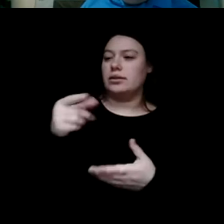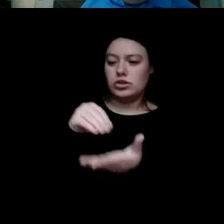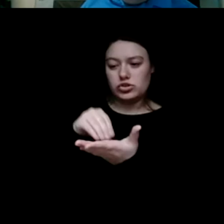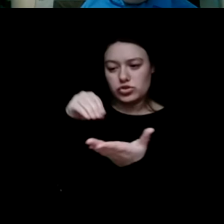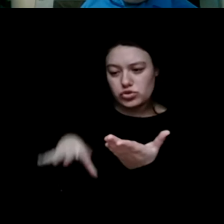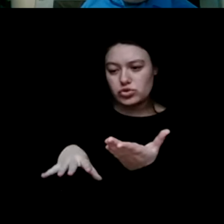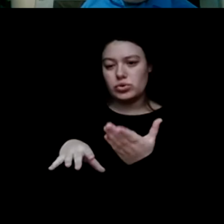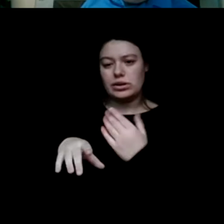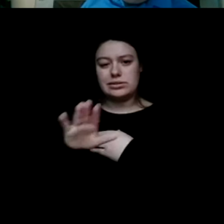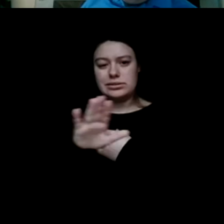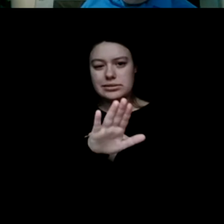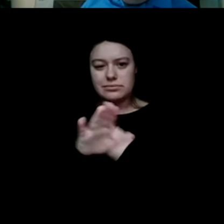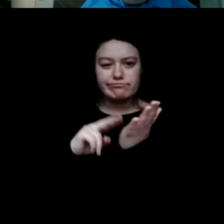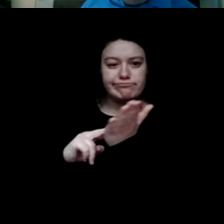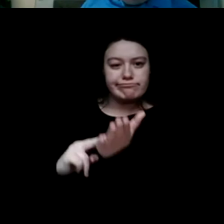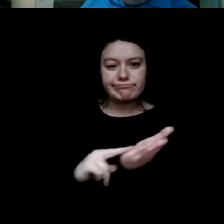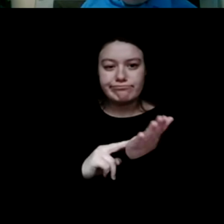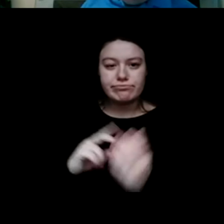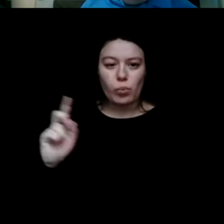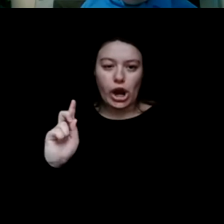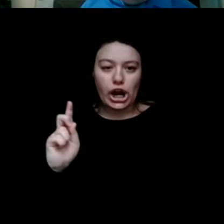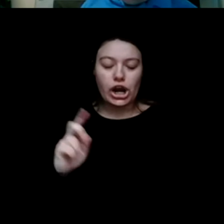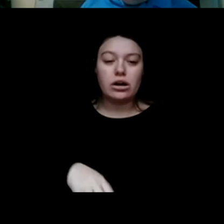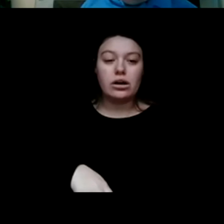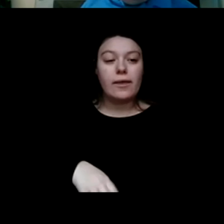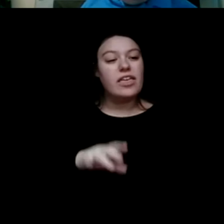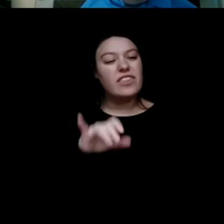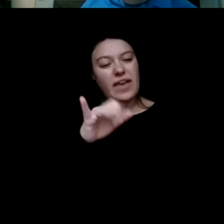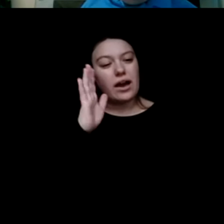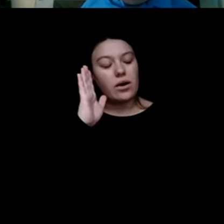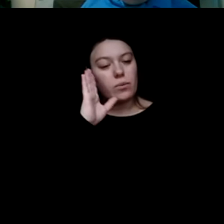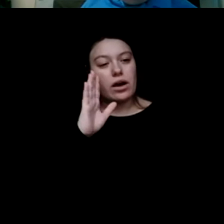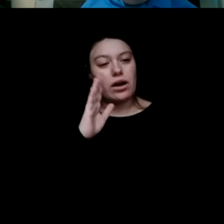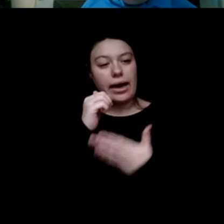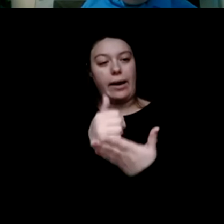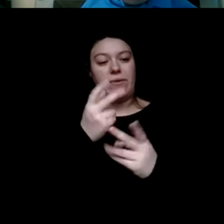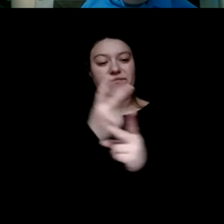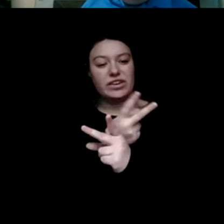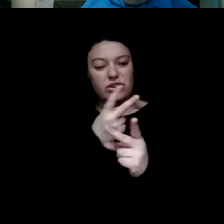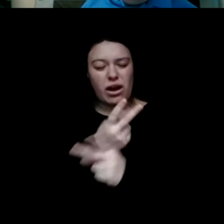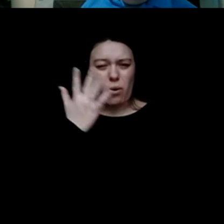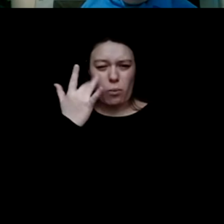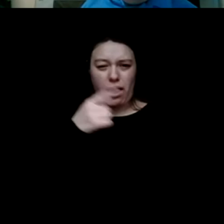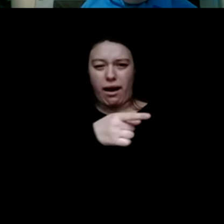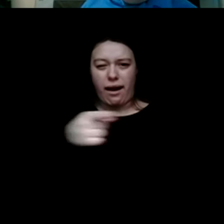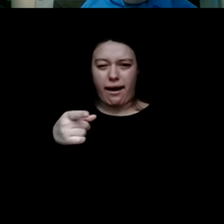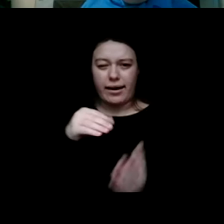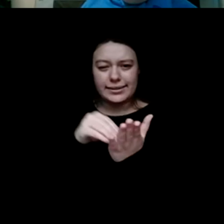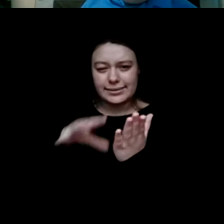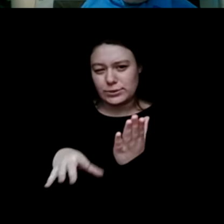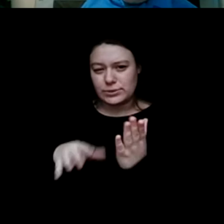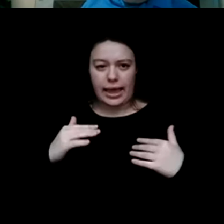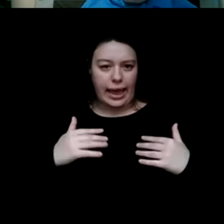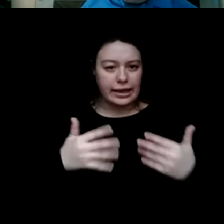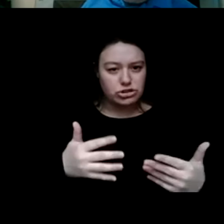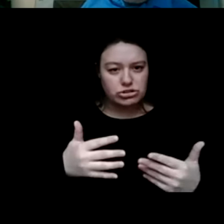down those barriers of why they might feel anxious or nervous or things about joining research groups. But also the